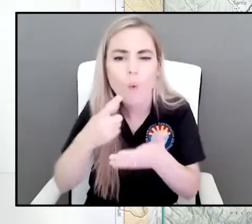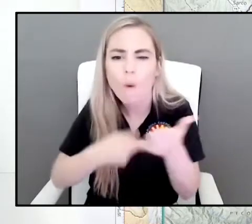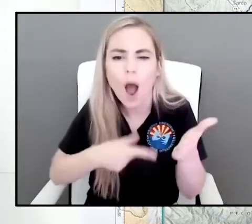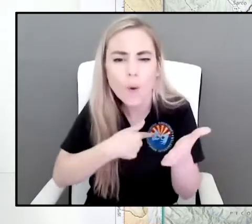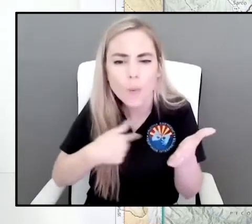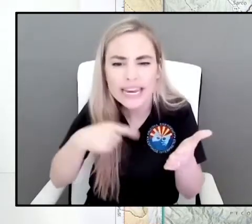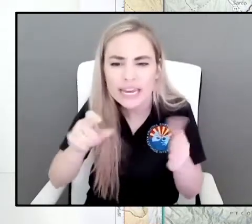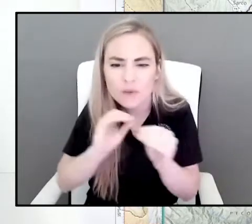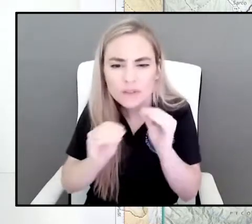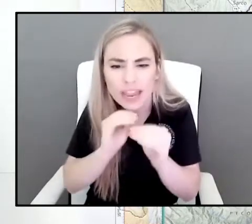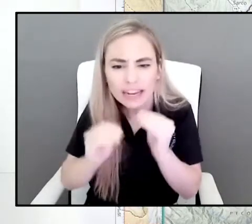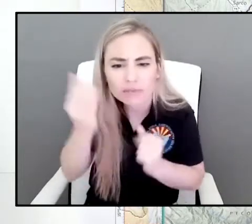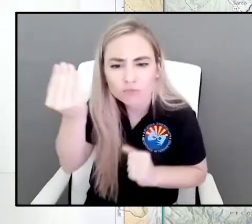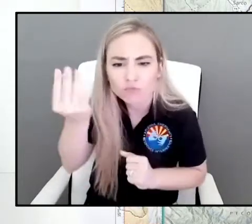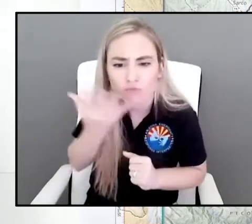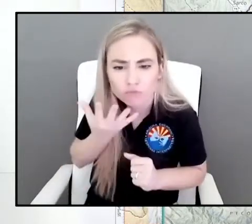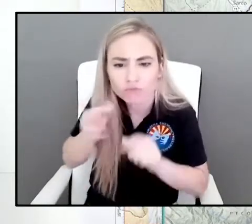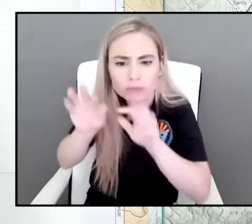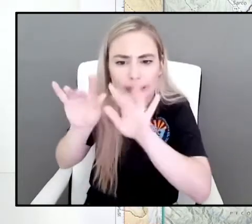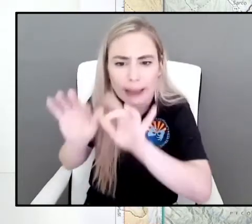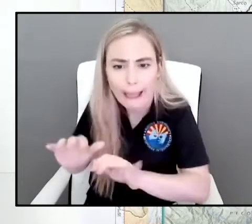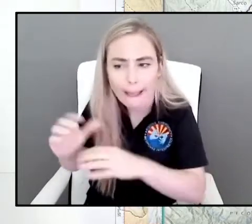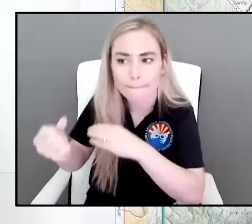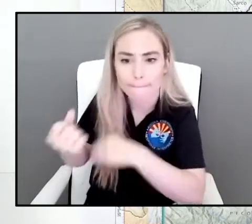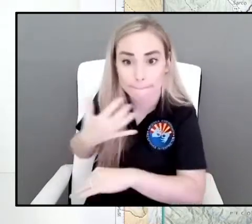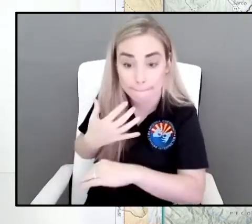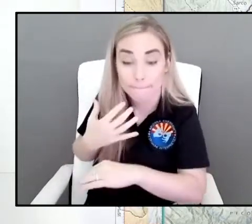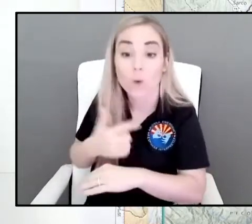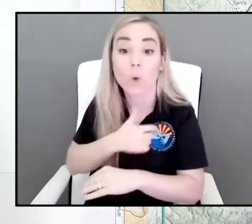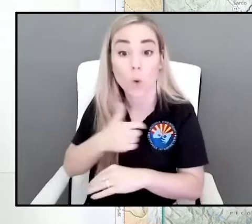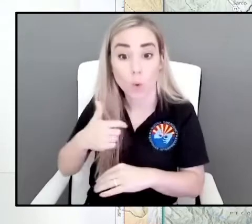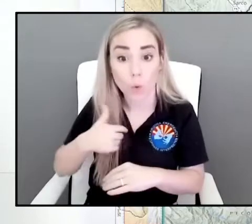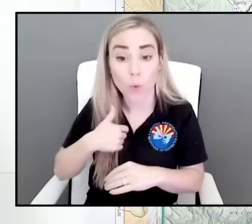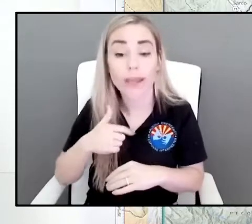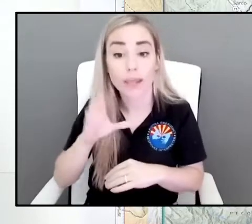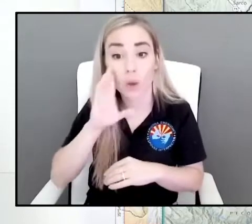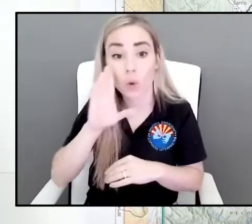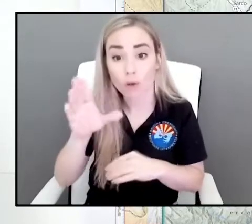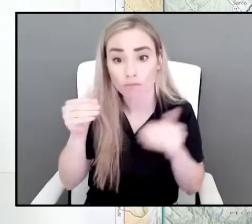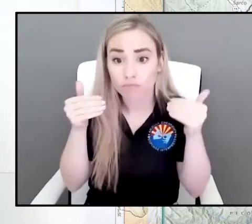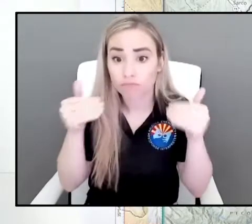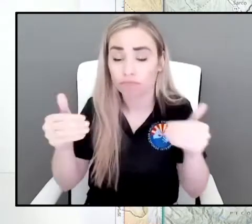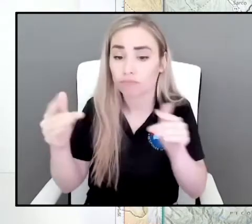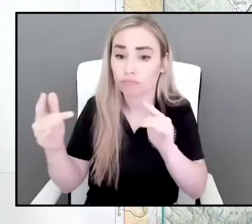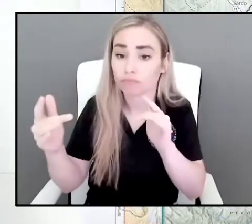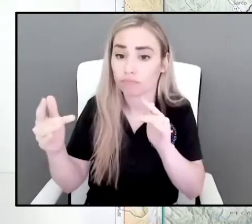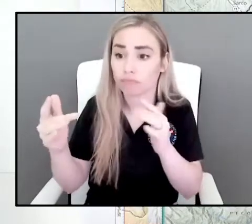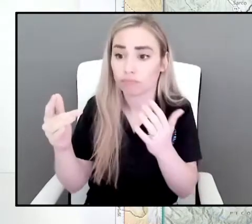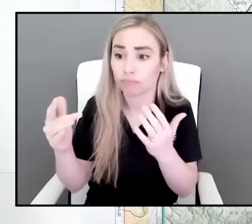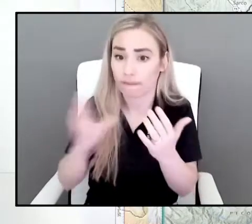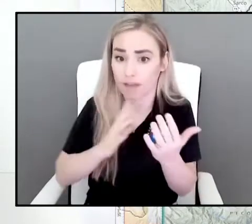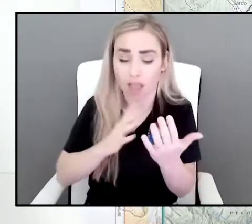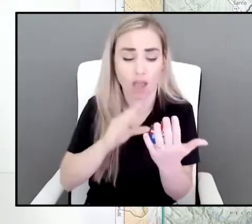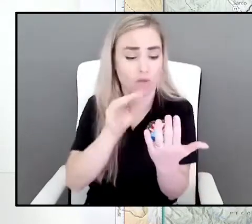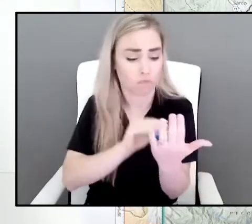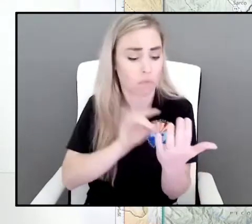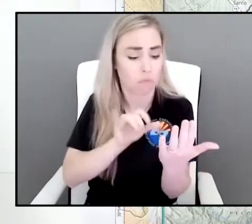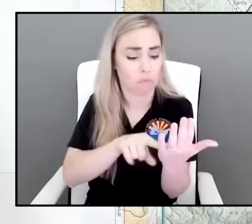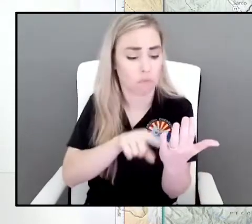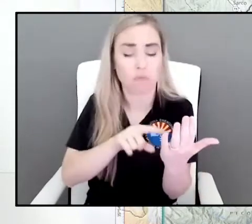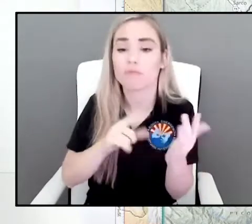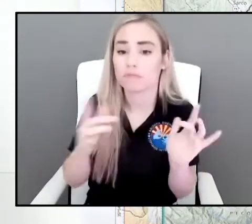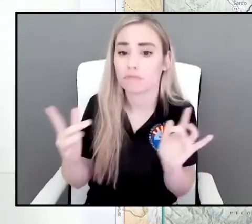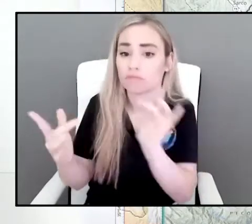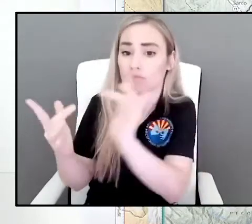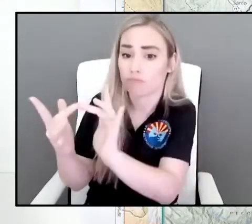you. That information will come to us. We will take that information and contact you and